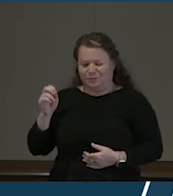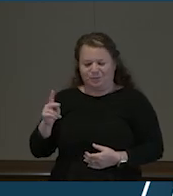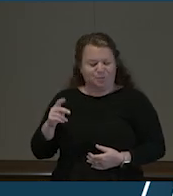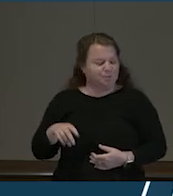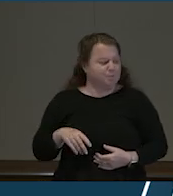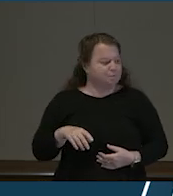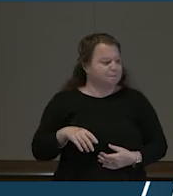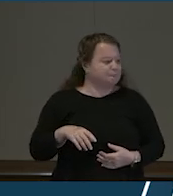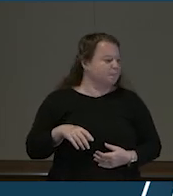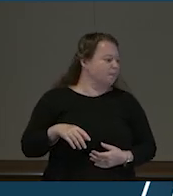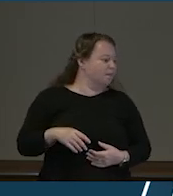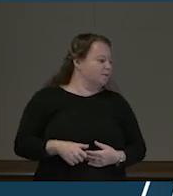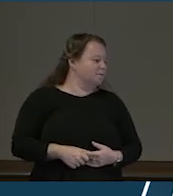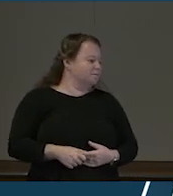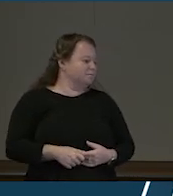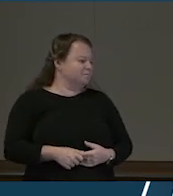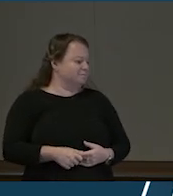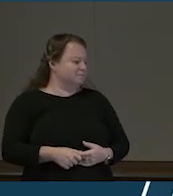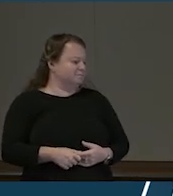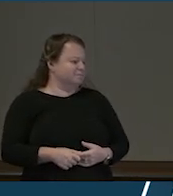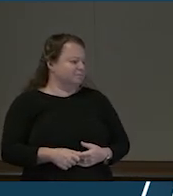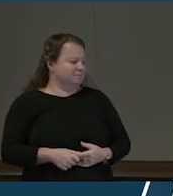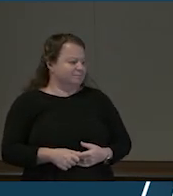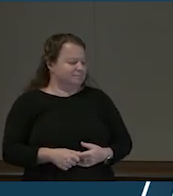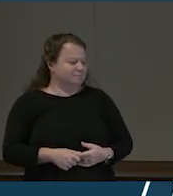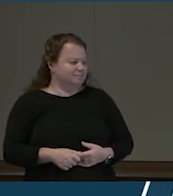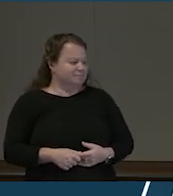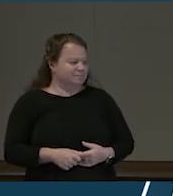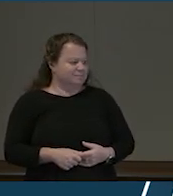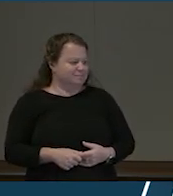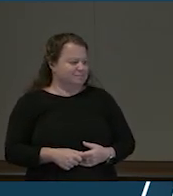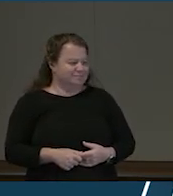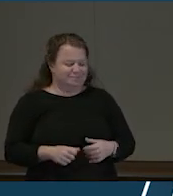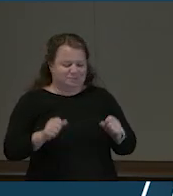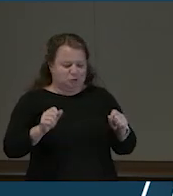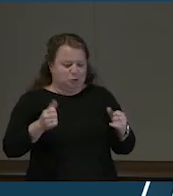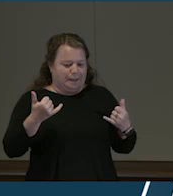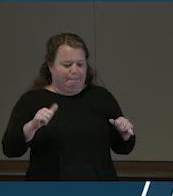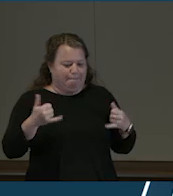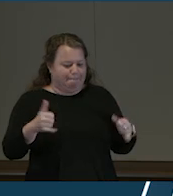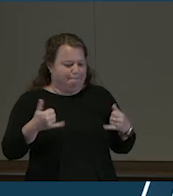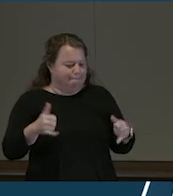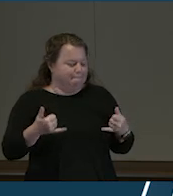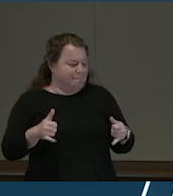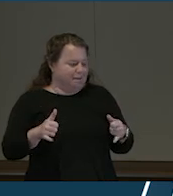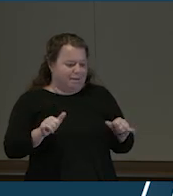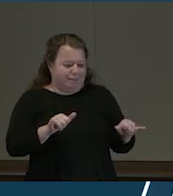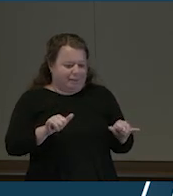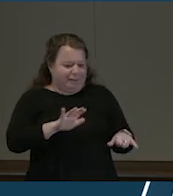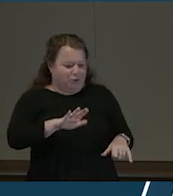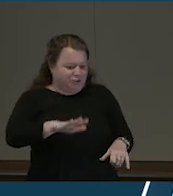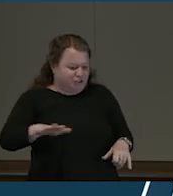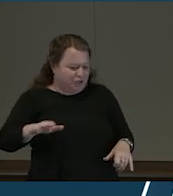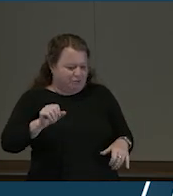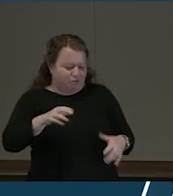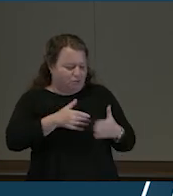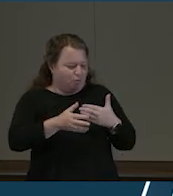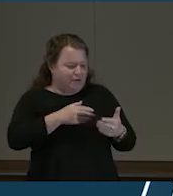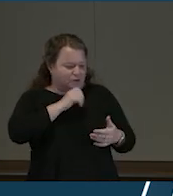just, we've got blocks. We're going to play. You can play as your child or whatever age you want to